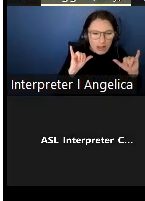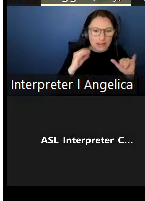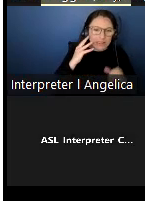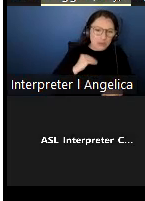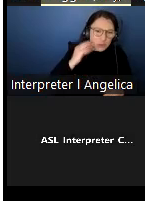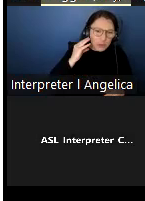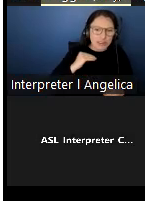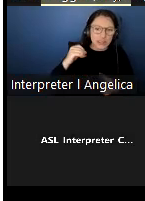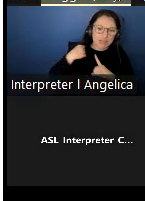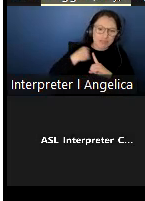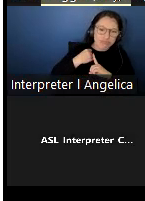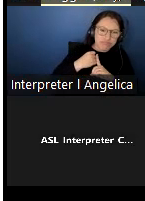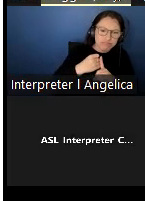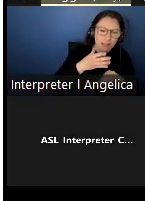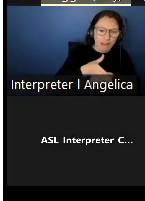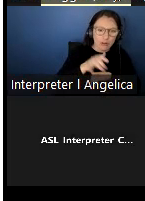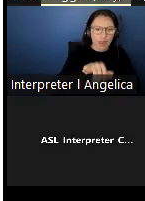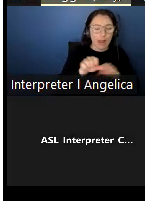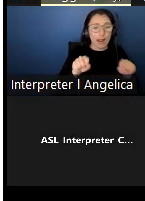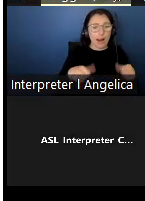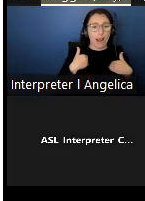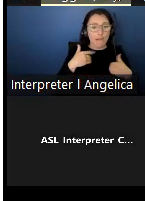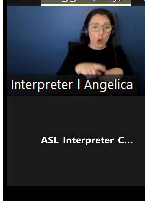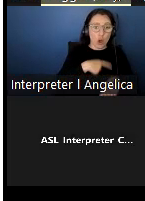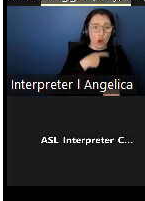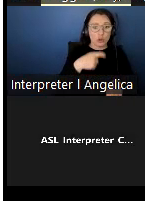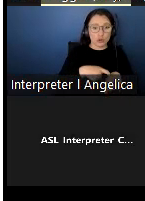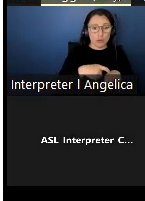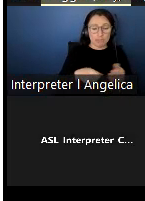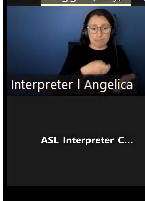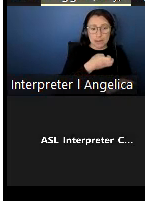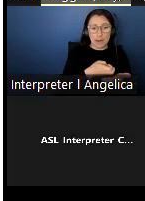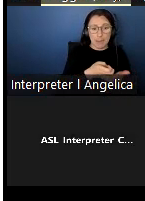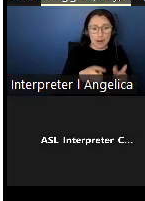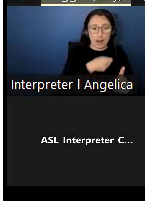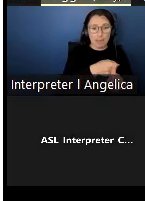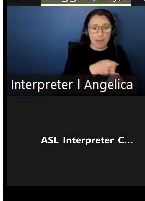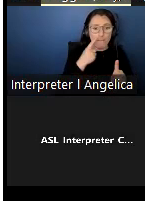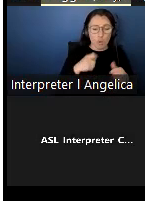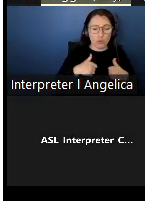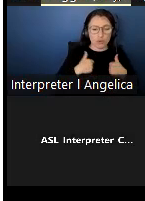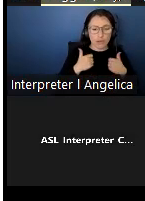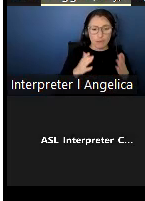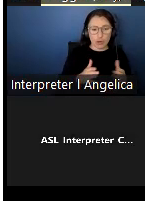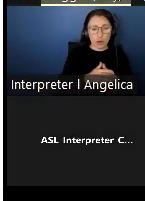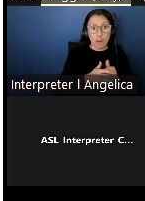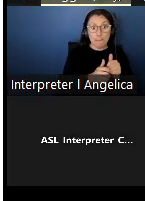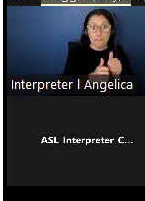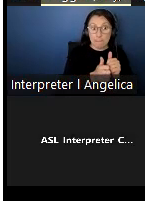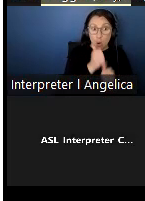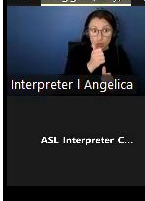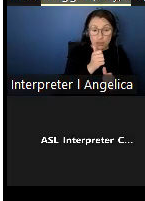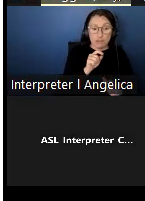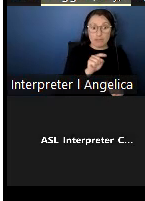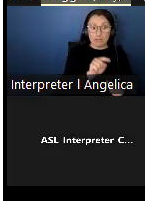that, can have long-term economic impact on survivors, the majority of whom are in